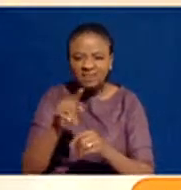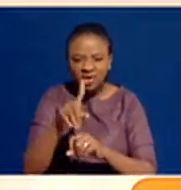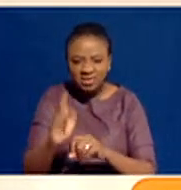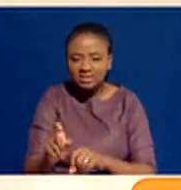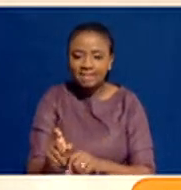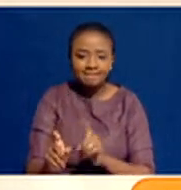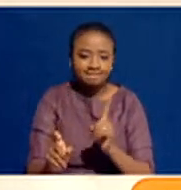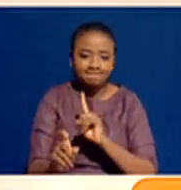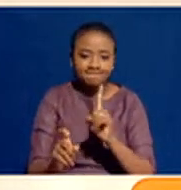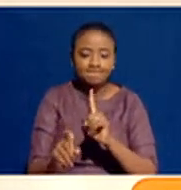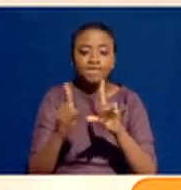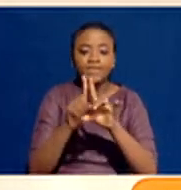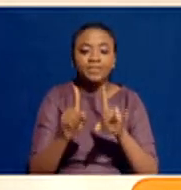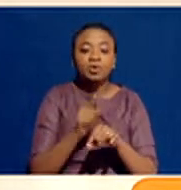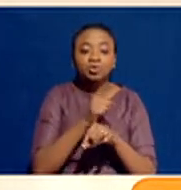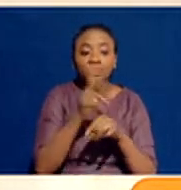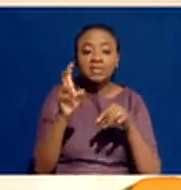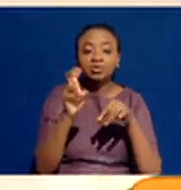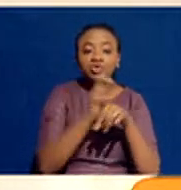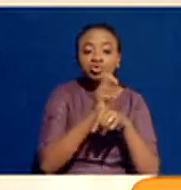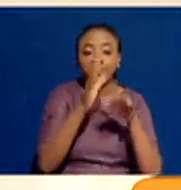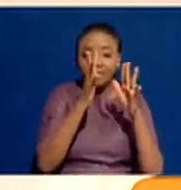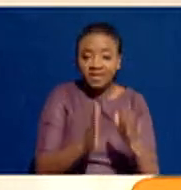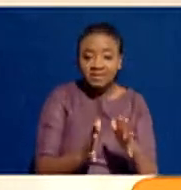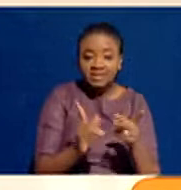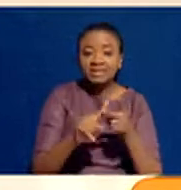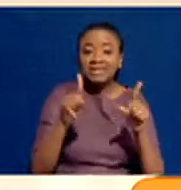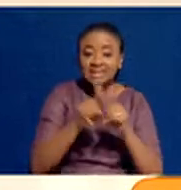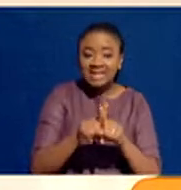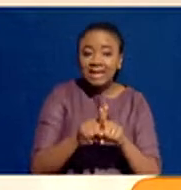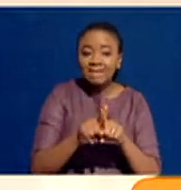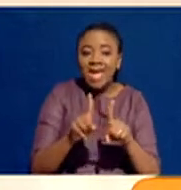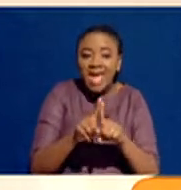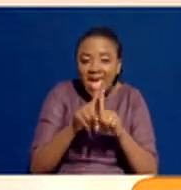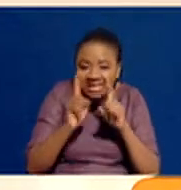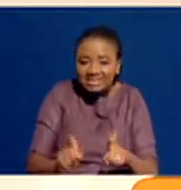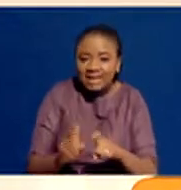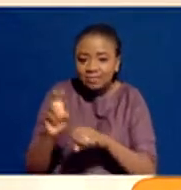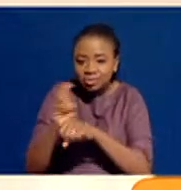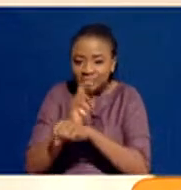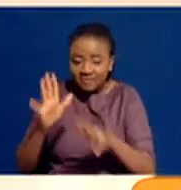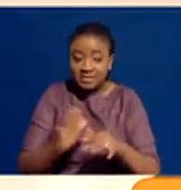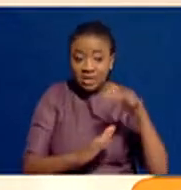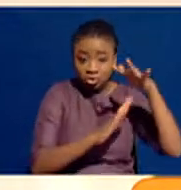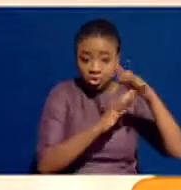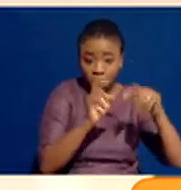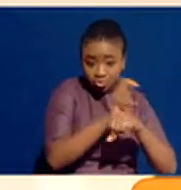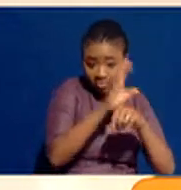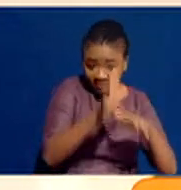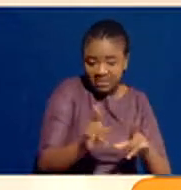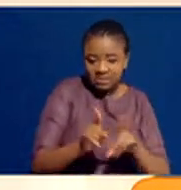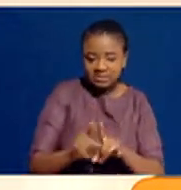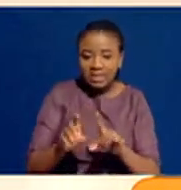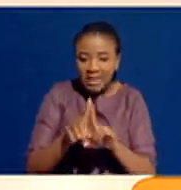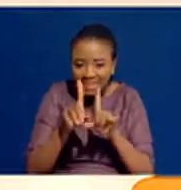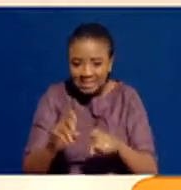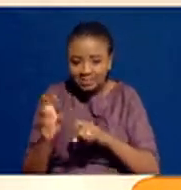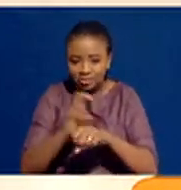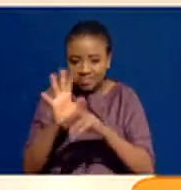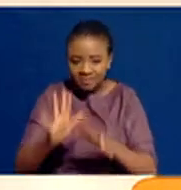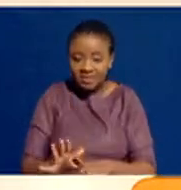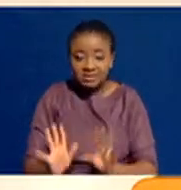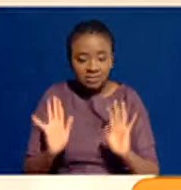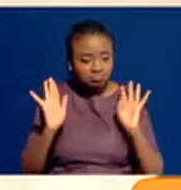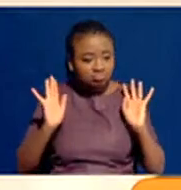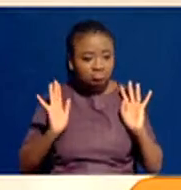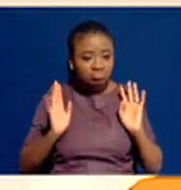The supervisors and the invigilators, even them, Your Excellency, sir, this time round we said they will be